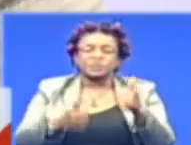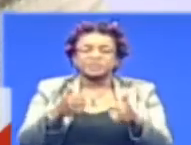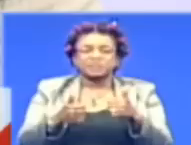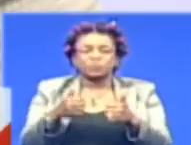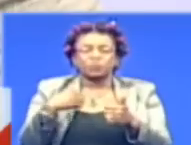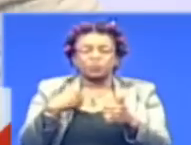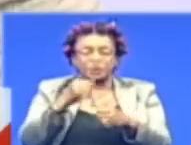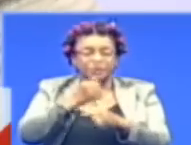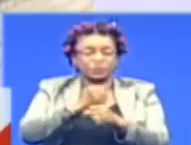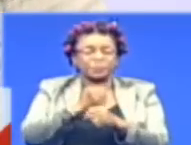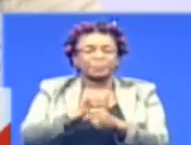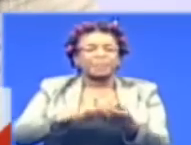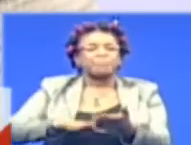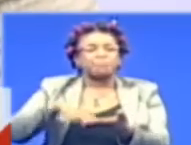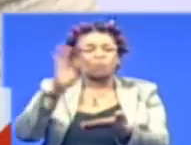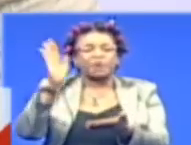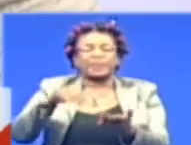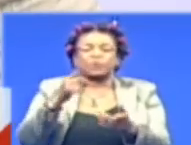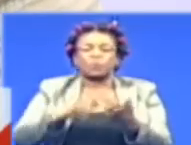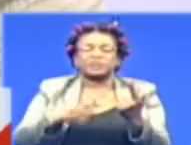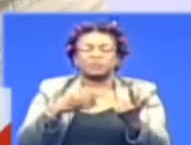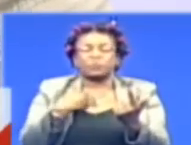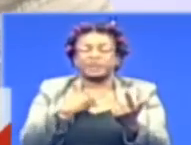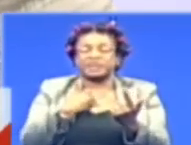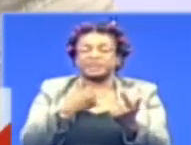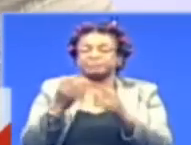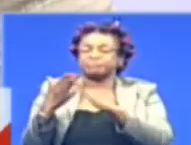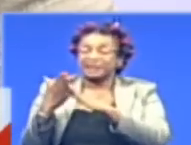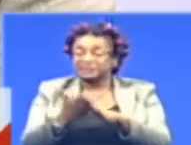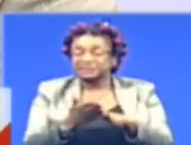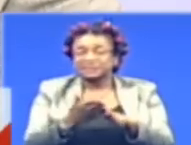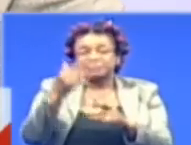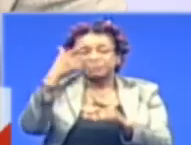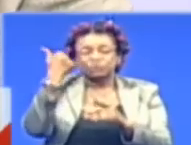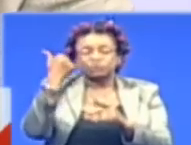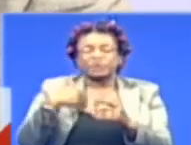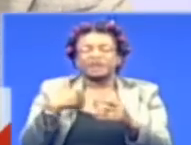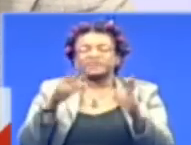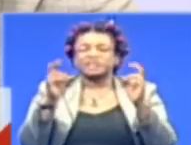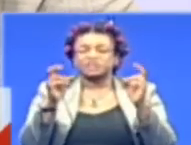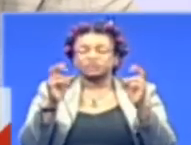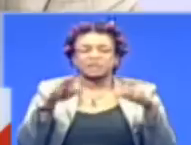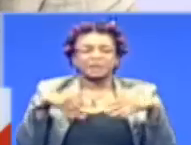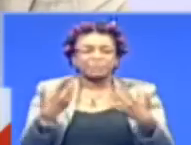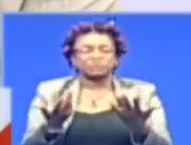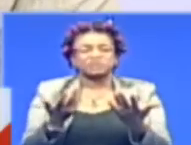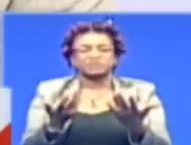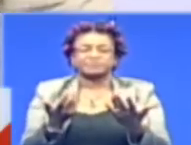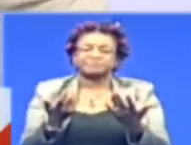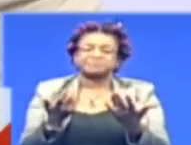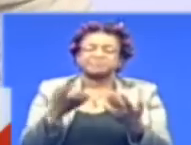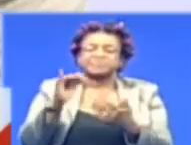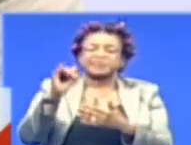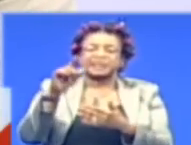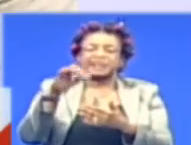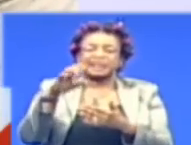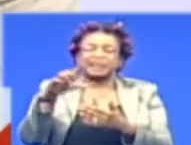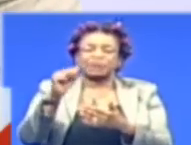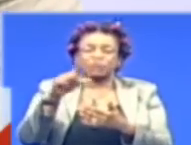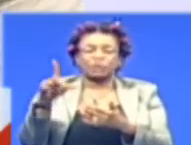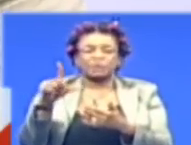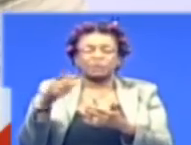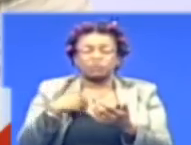much more than what is really being harvested. Because there have been issues about, okay, this is illegal, we are licensed, you have the